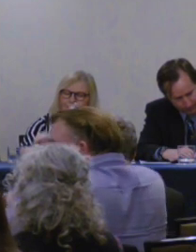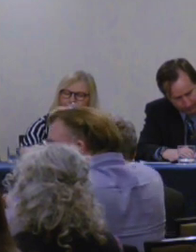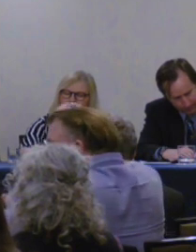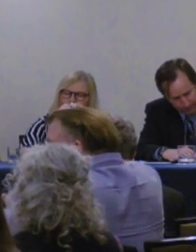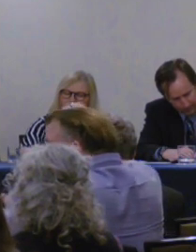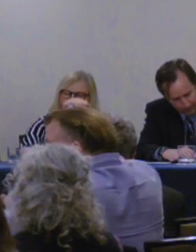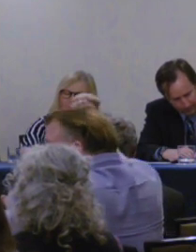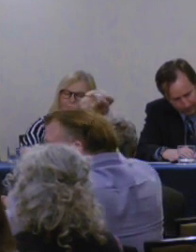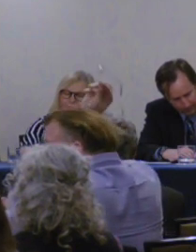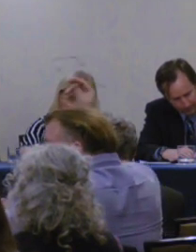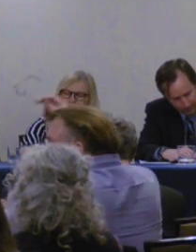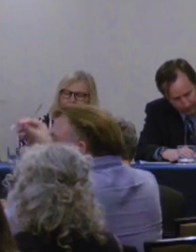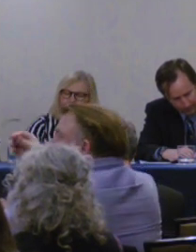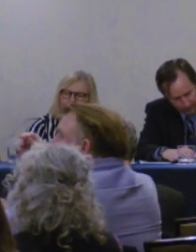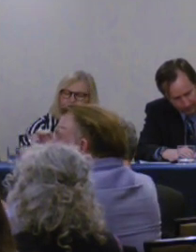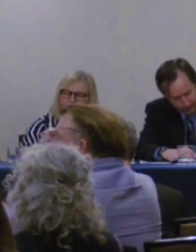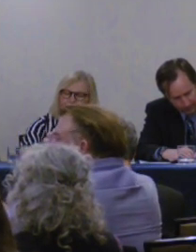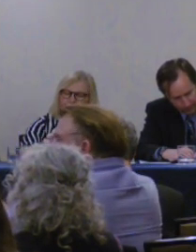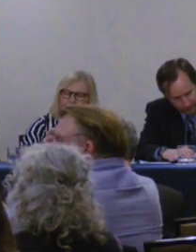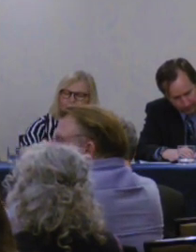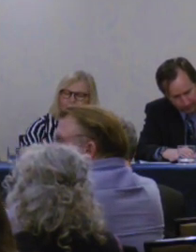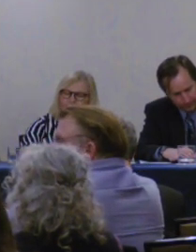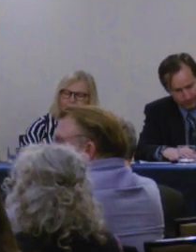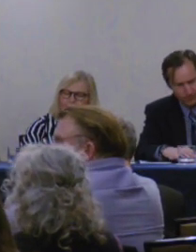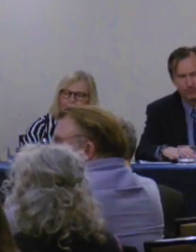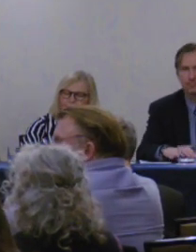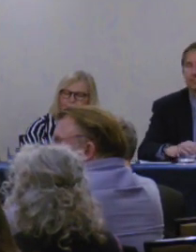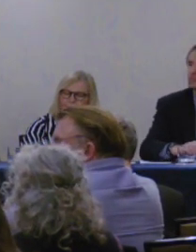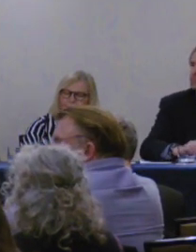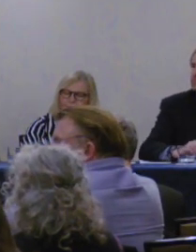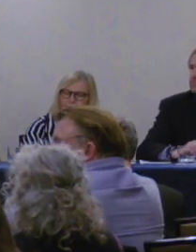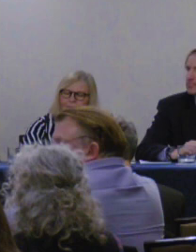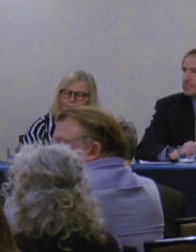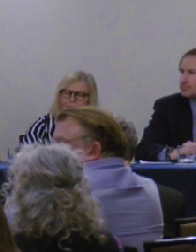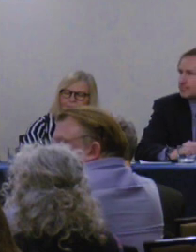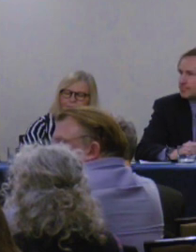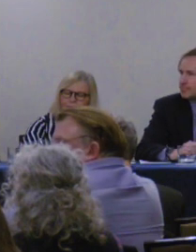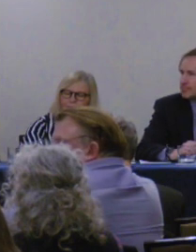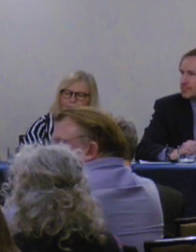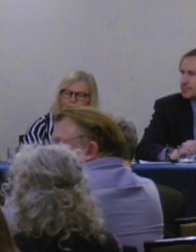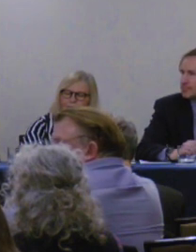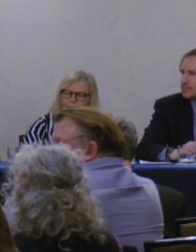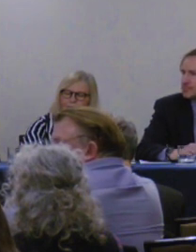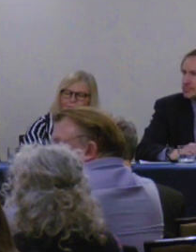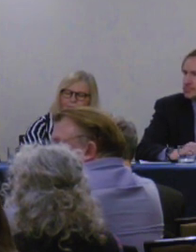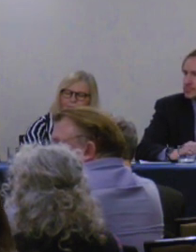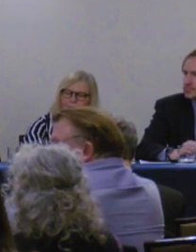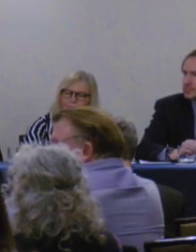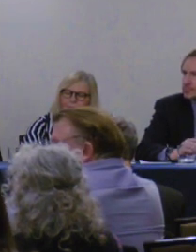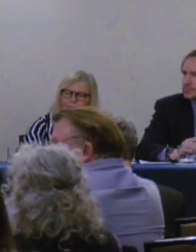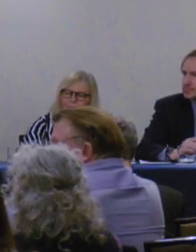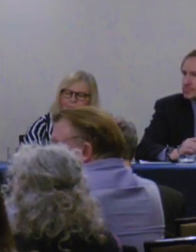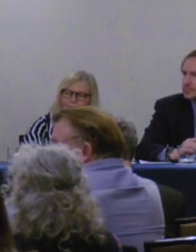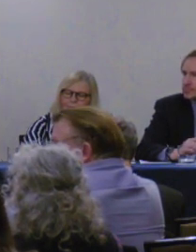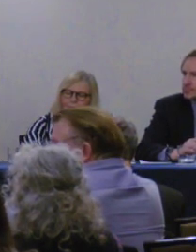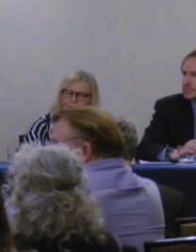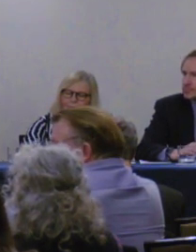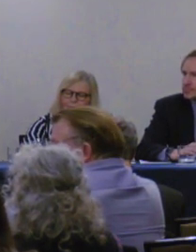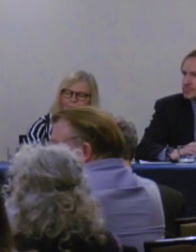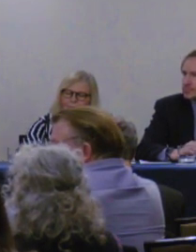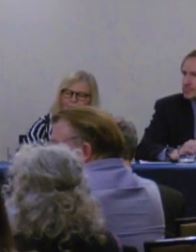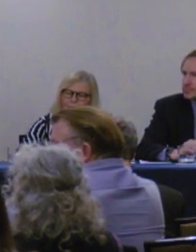is, how do the two programs that have been shared today, how do they address that content focus? And specifically, how do you ensure